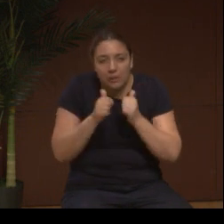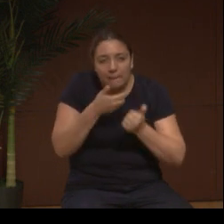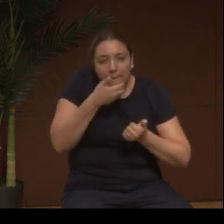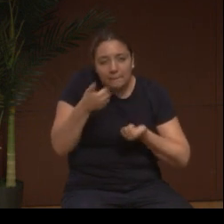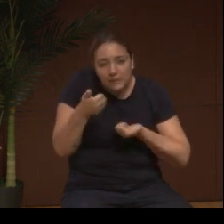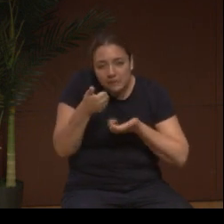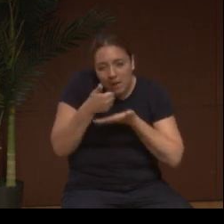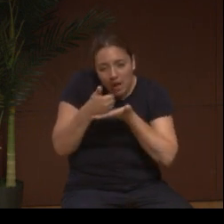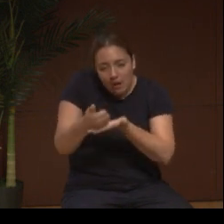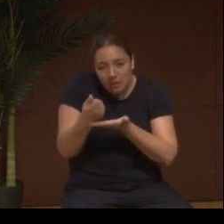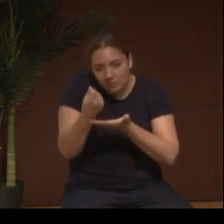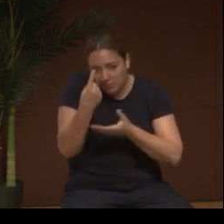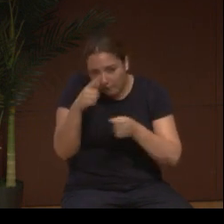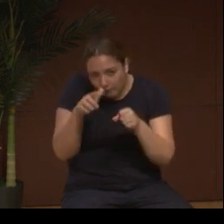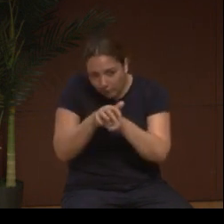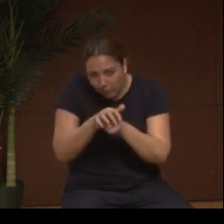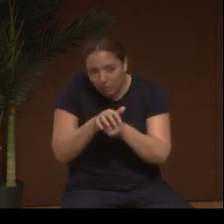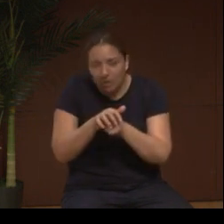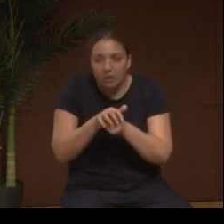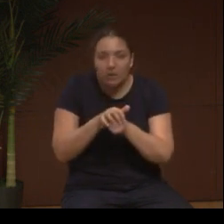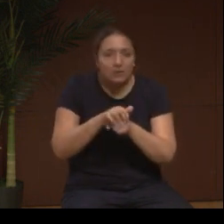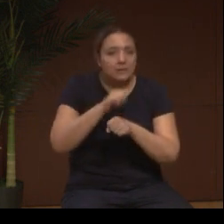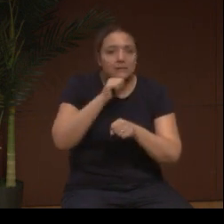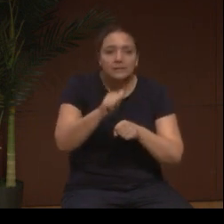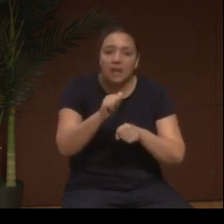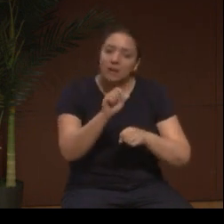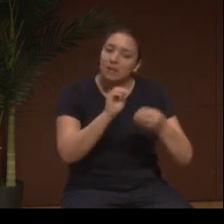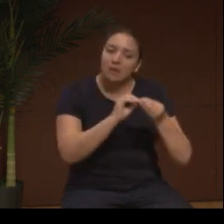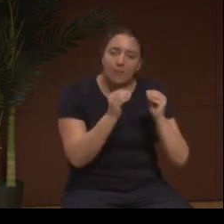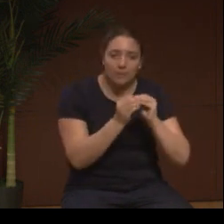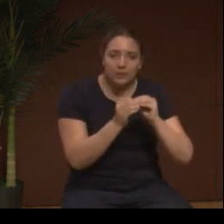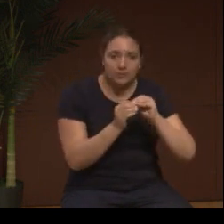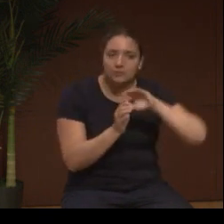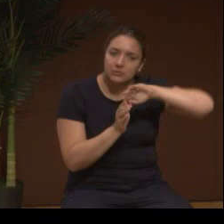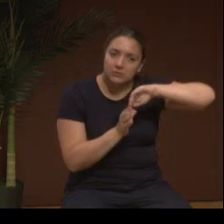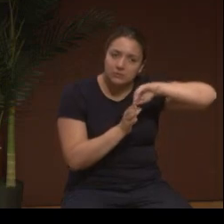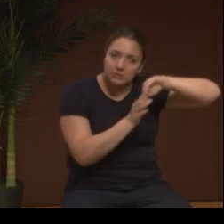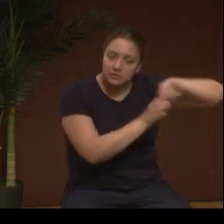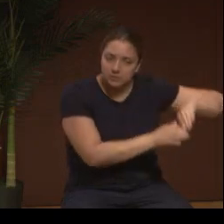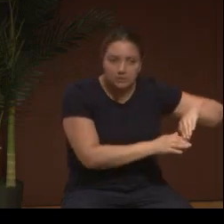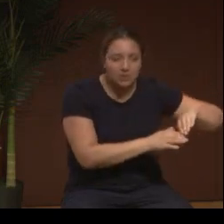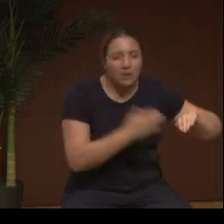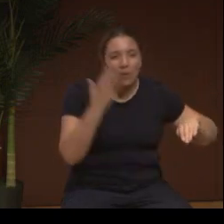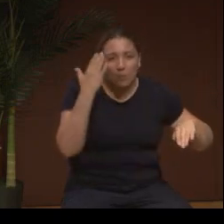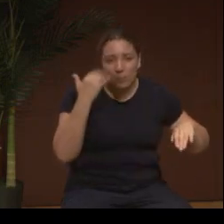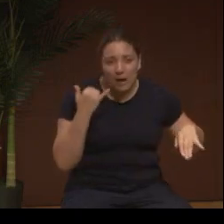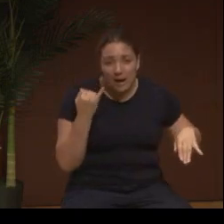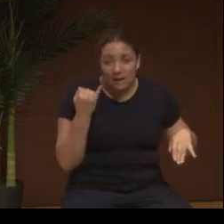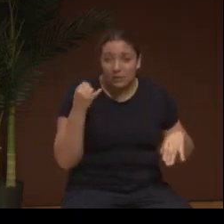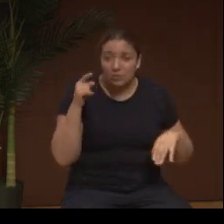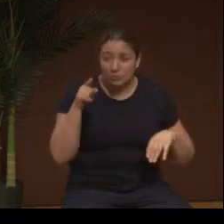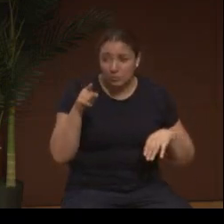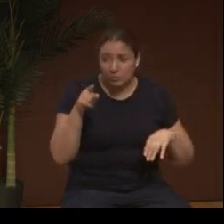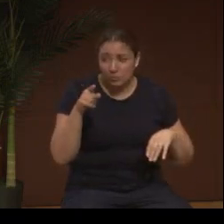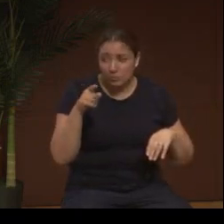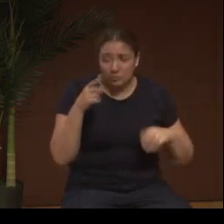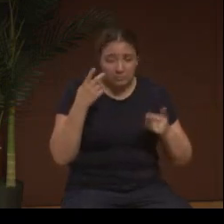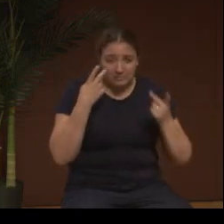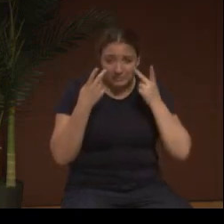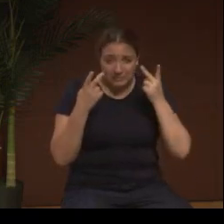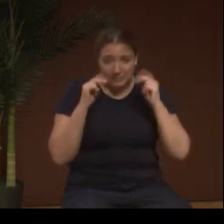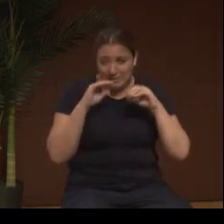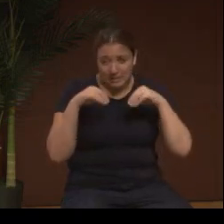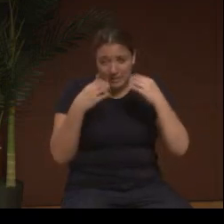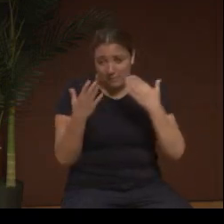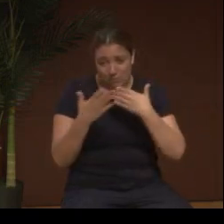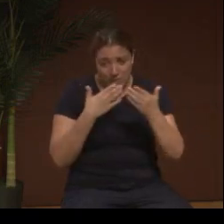understand that it's not the numbers so much that adds up, because you could actually look at the numbers here and sort of add everything up and give it a